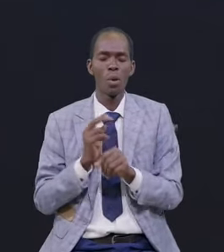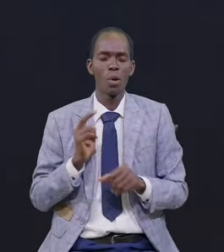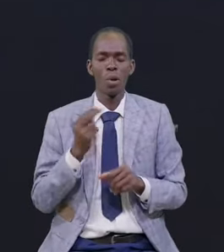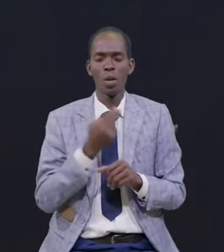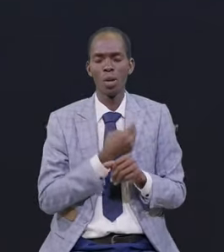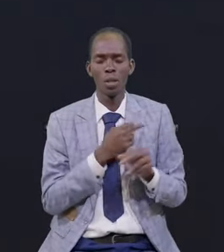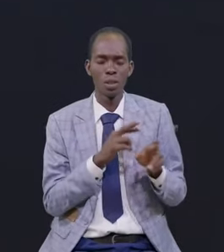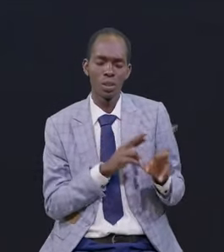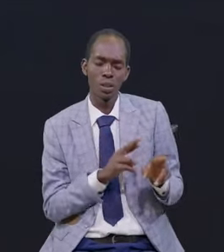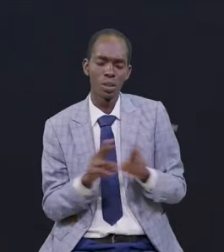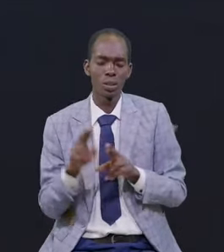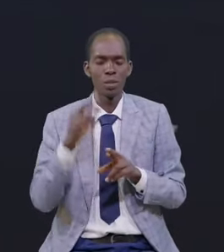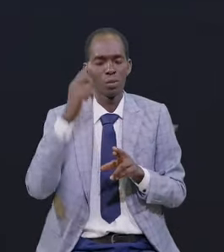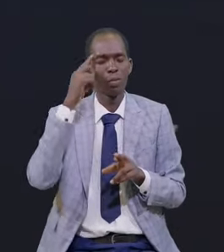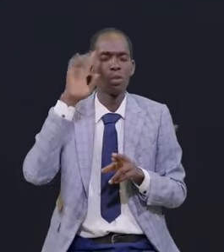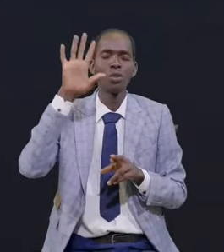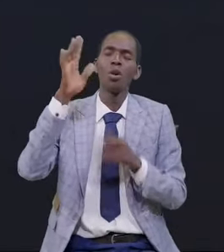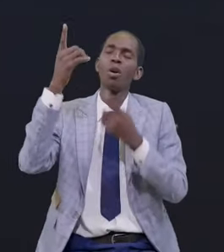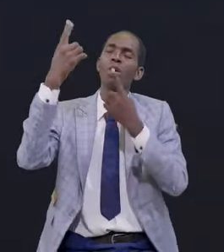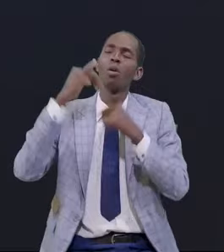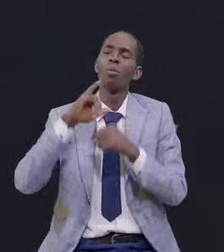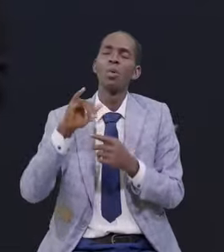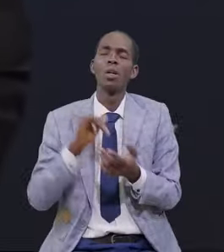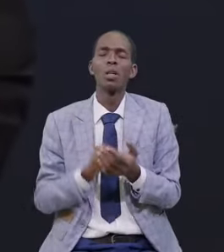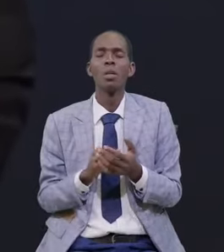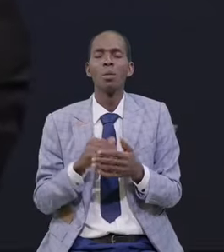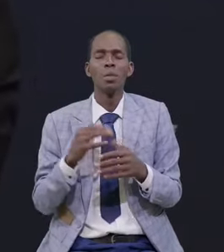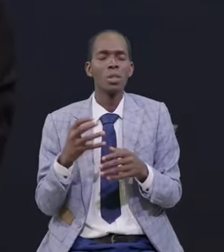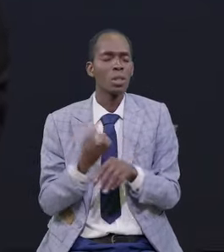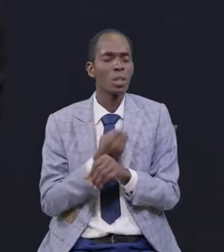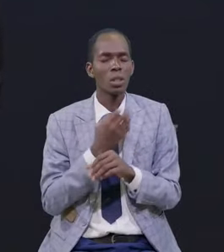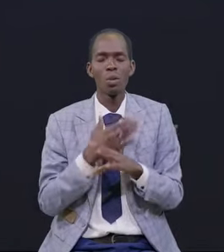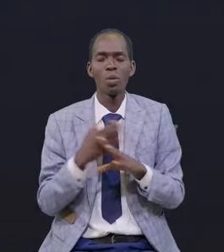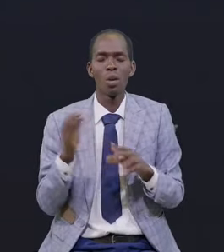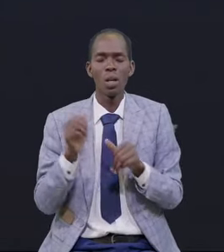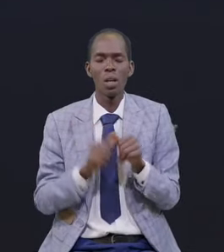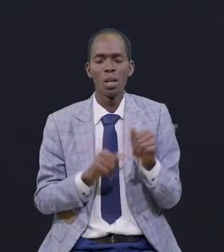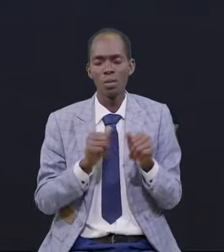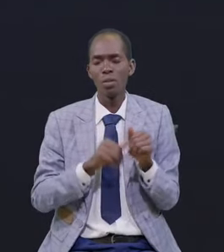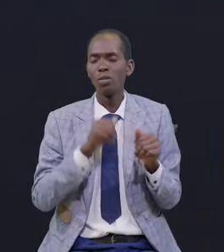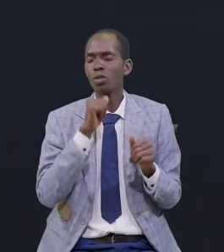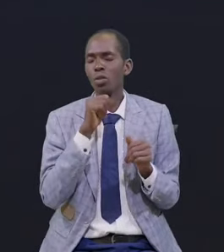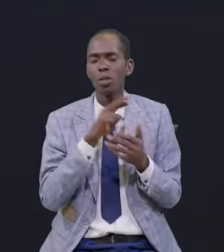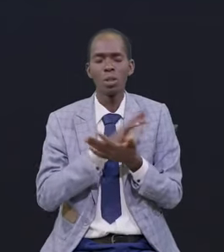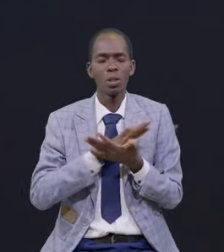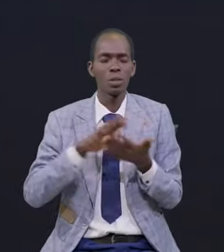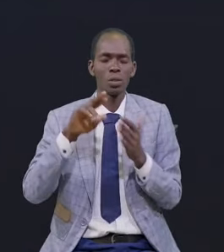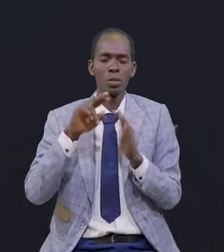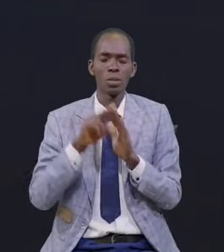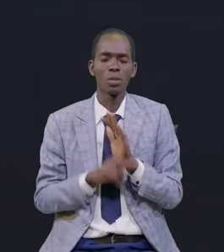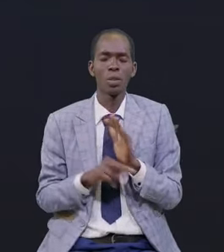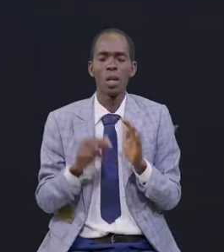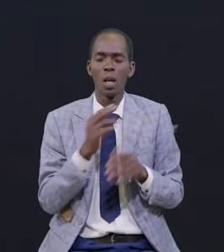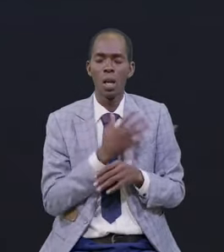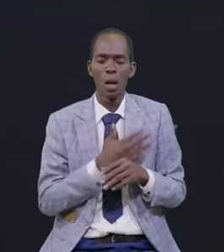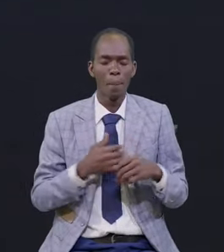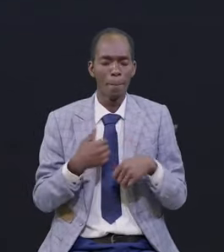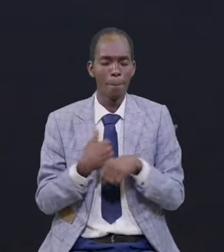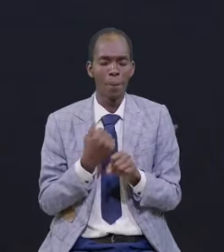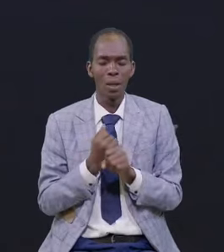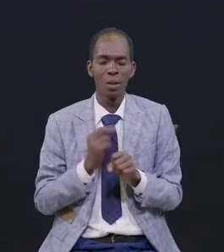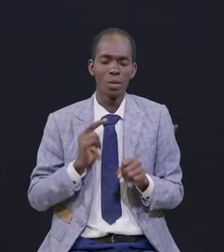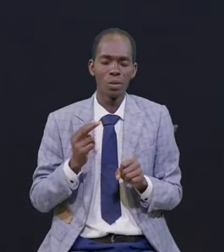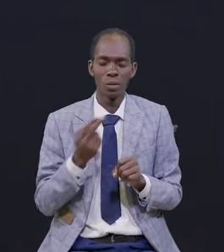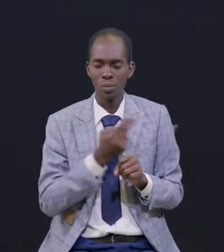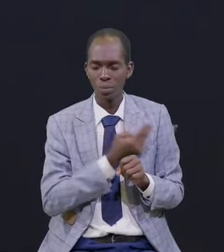away every impurity and every unrighteousness and make us State fast more